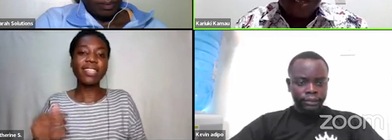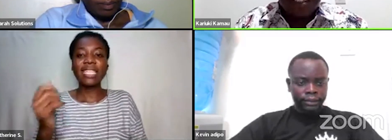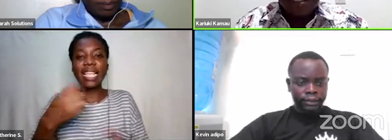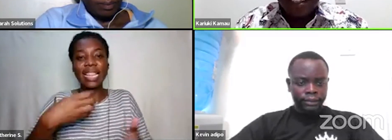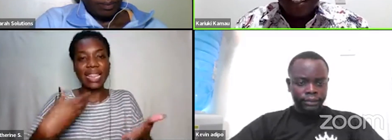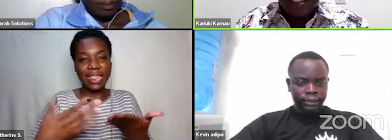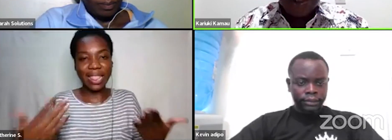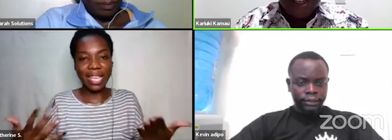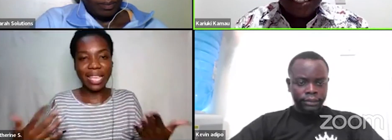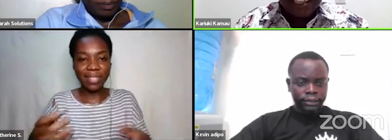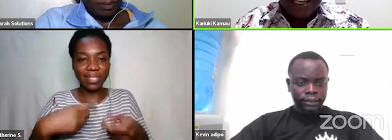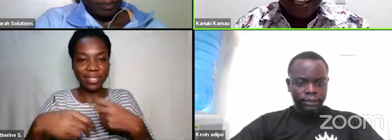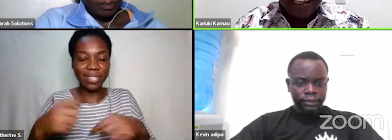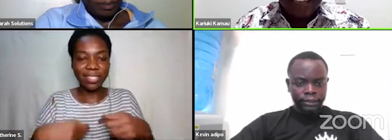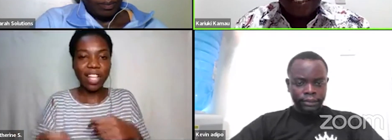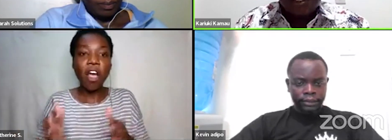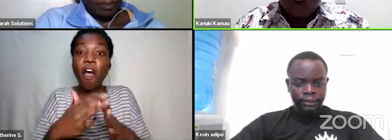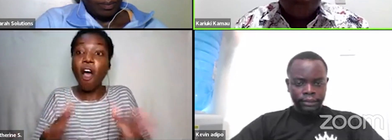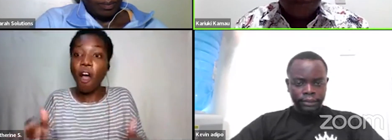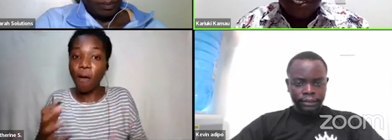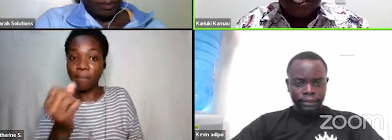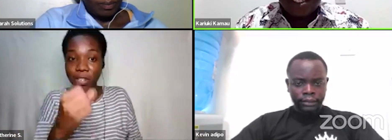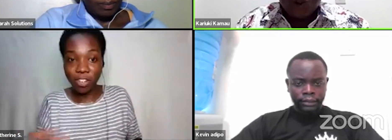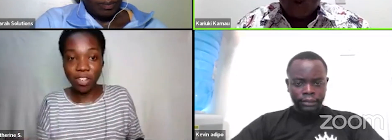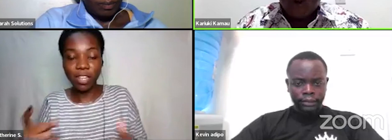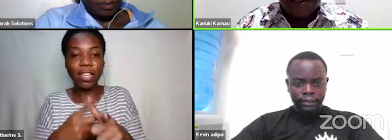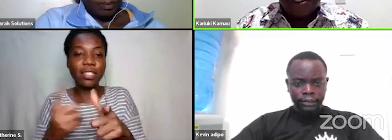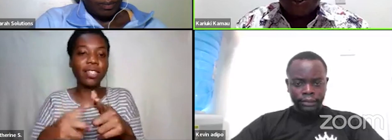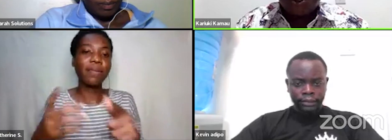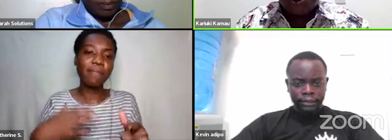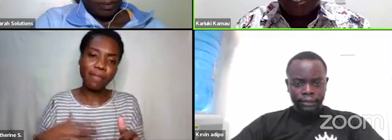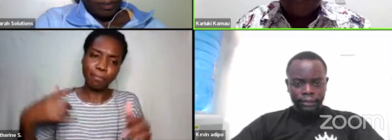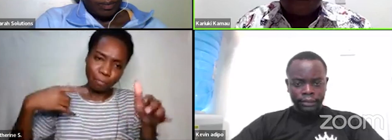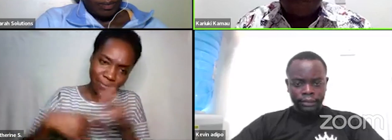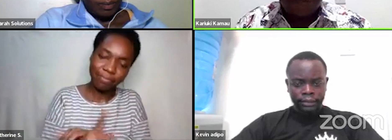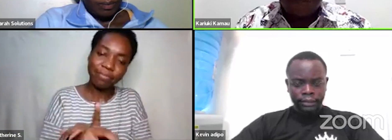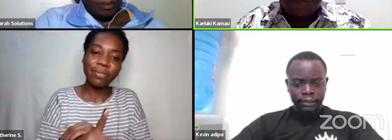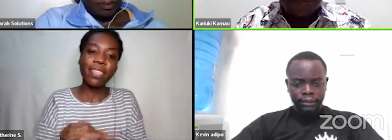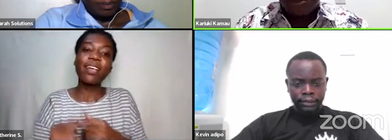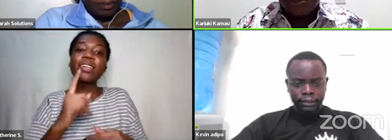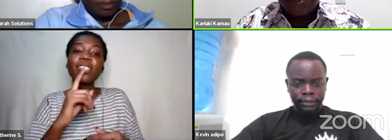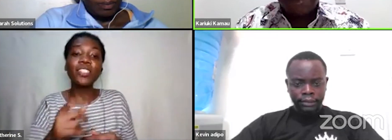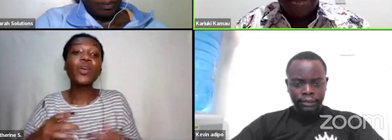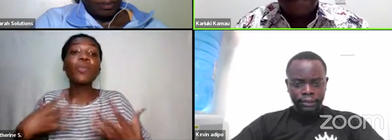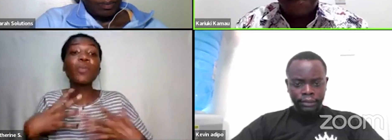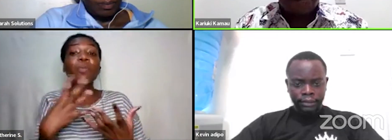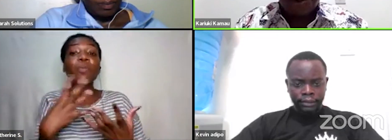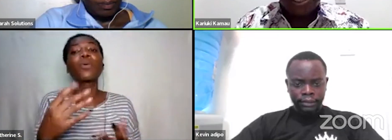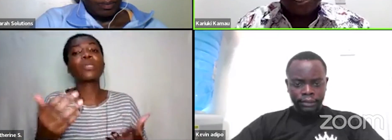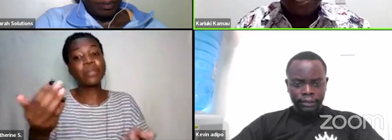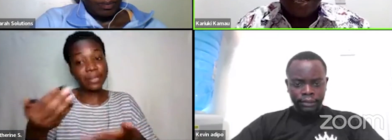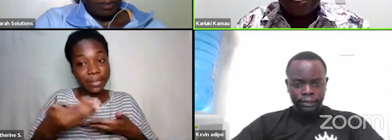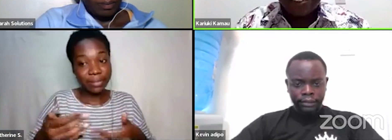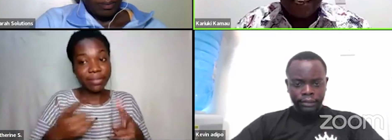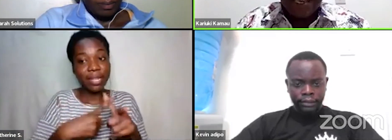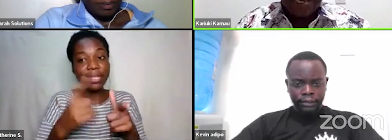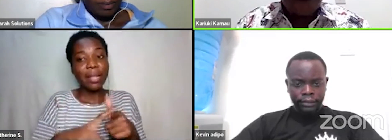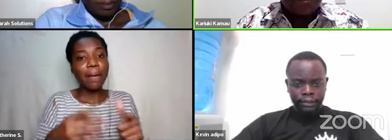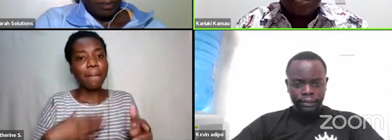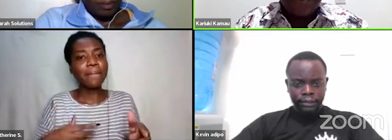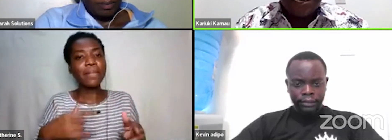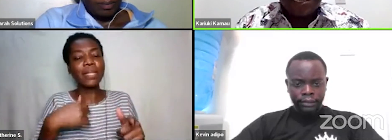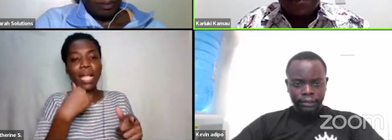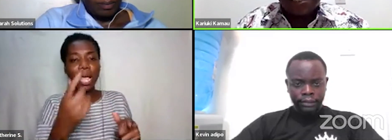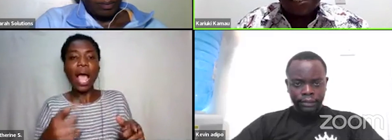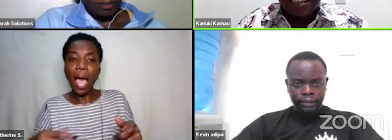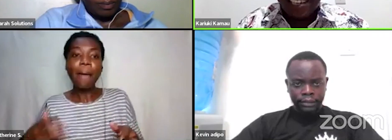They just open the door for me so that I can access corporate. So corporates used to receive me and I tell them I am importing shirts and I will